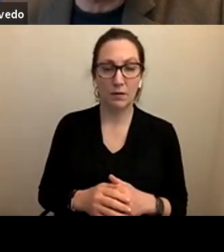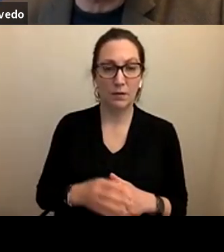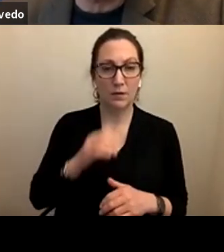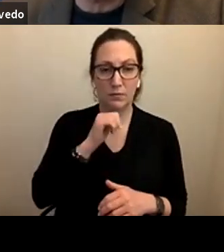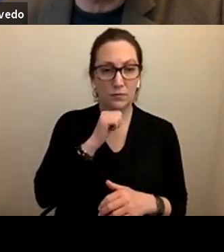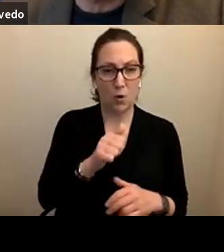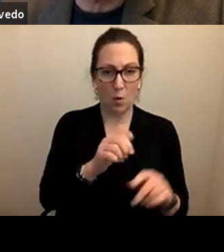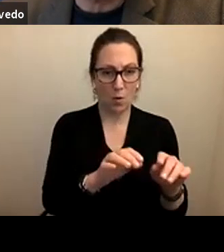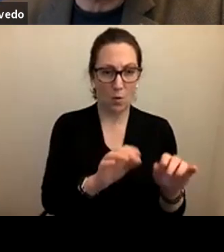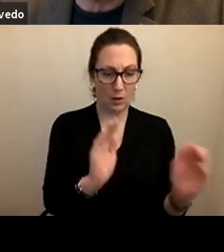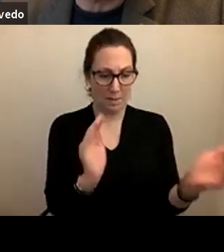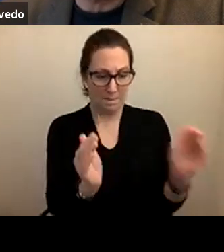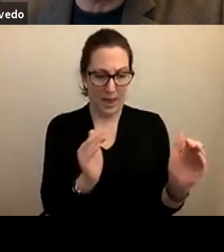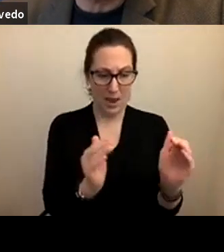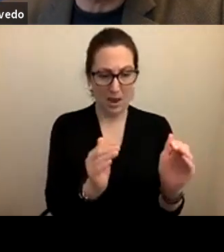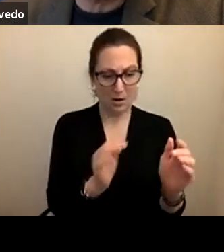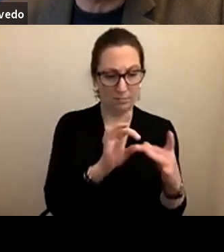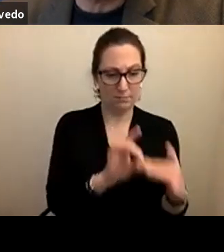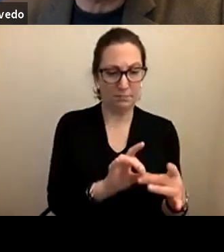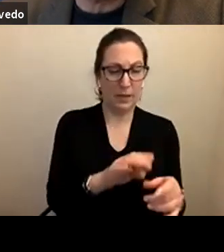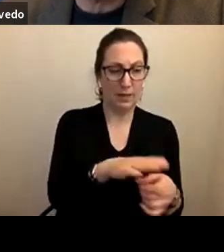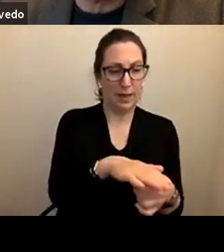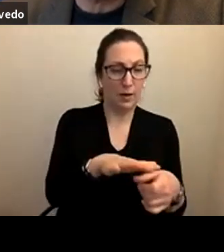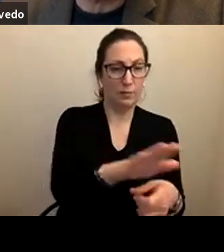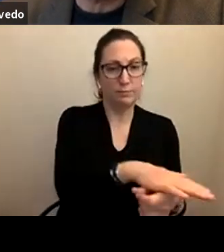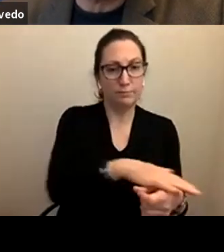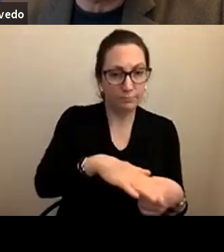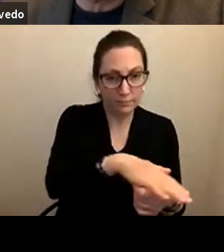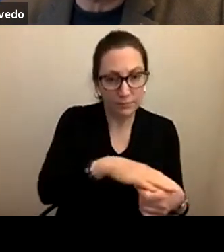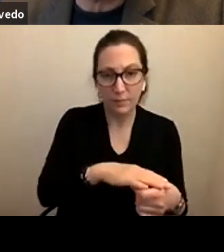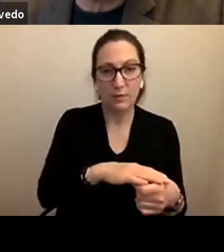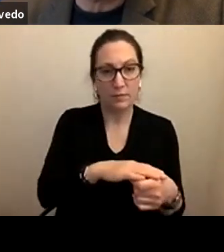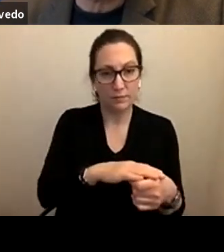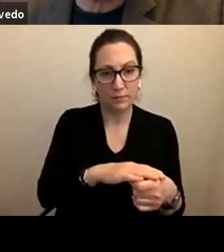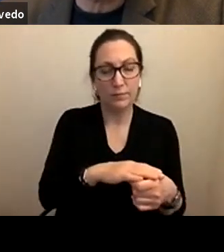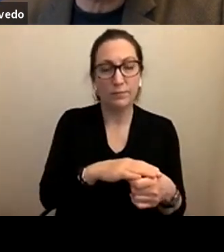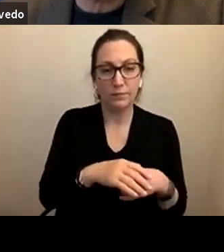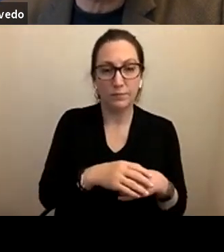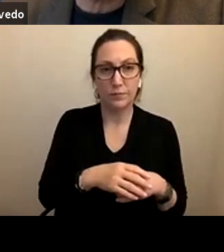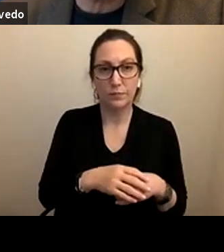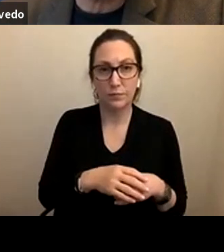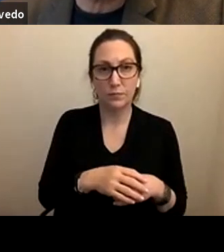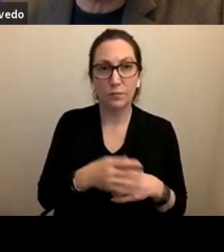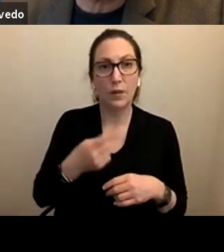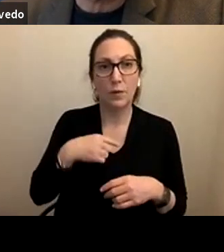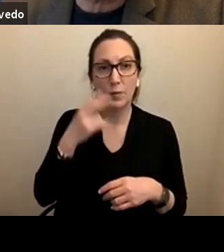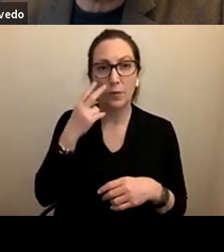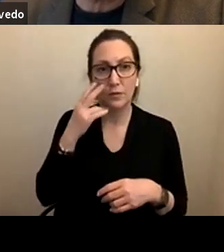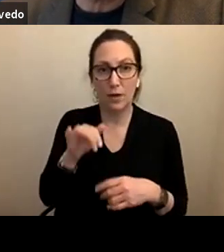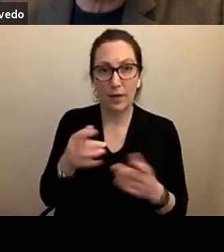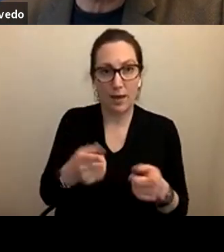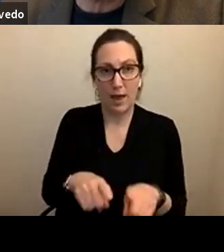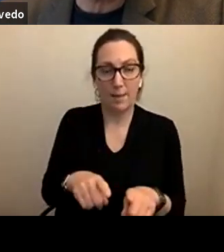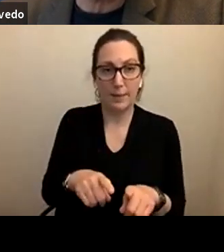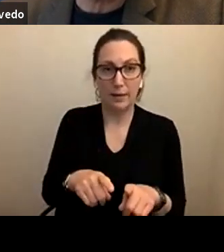tract or zip code, as we saw some instances in the data